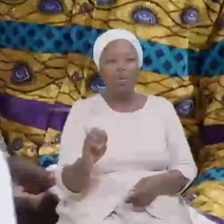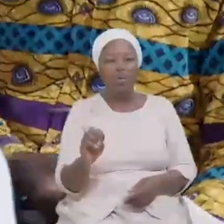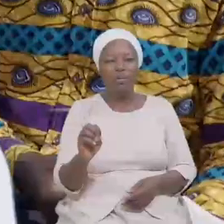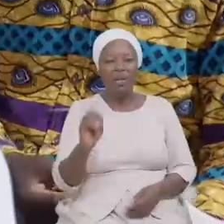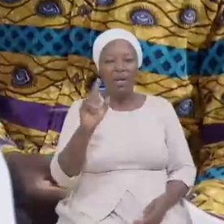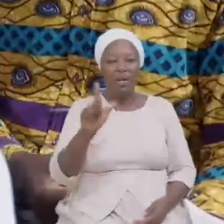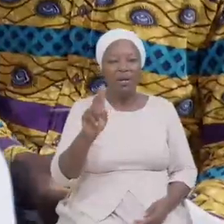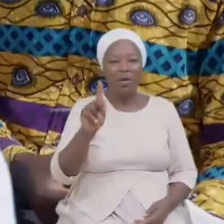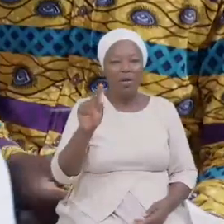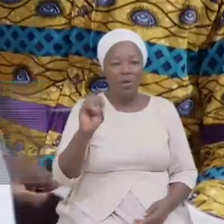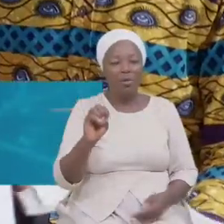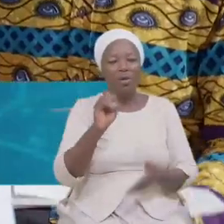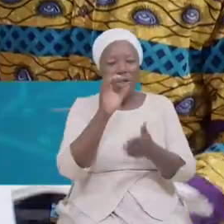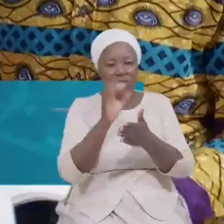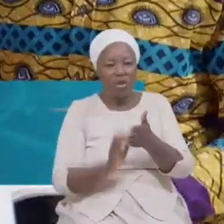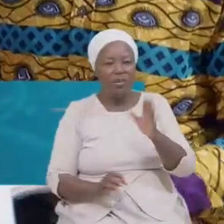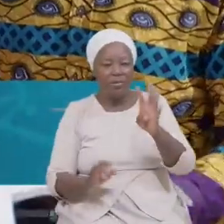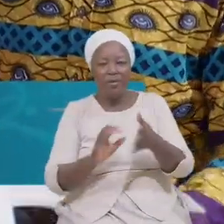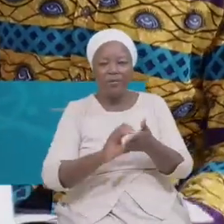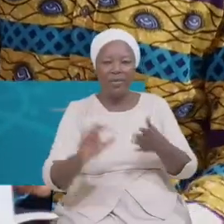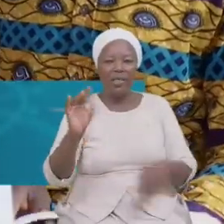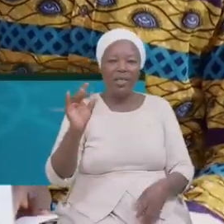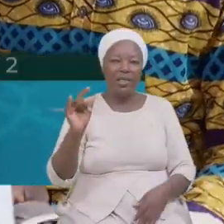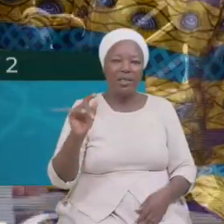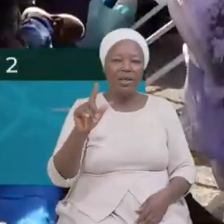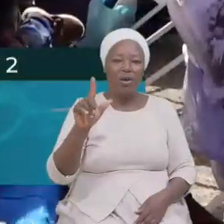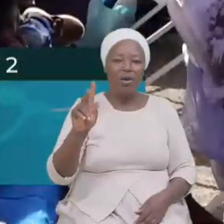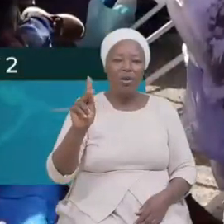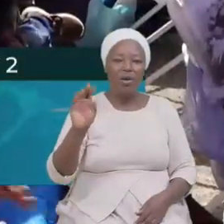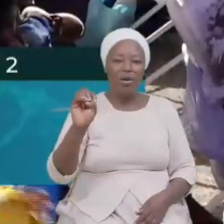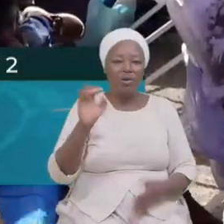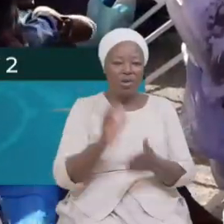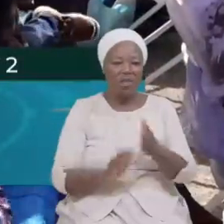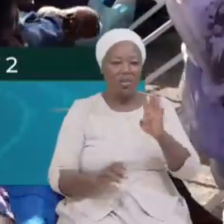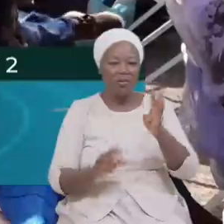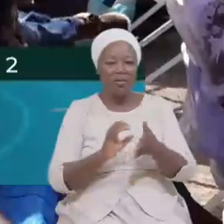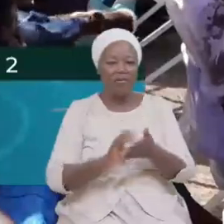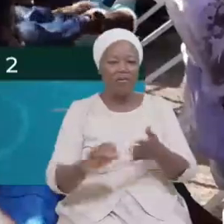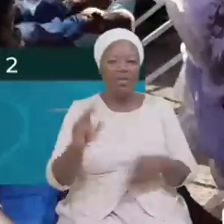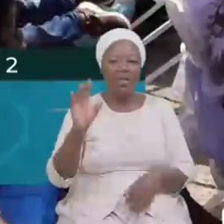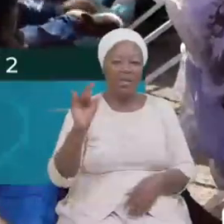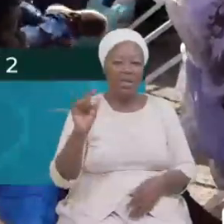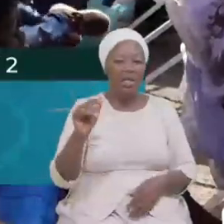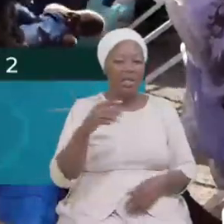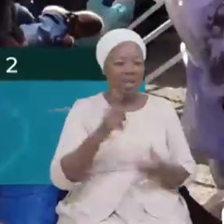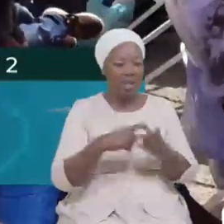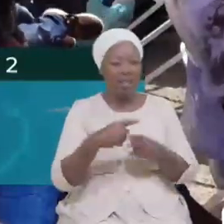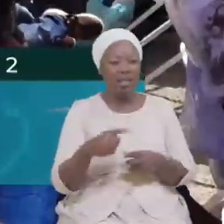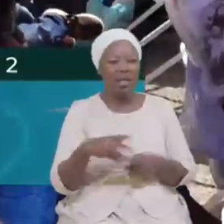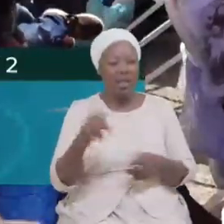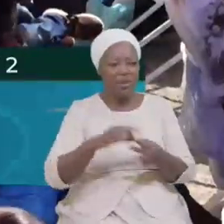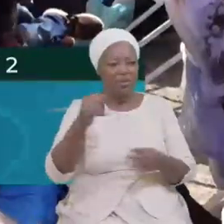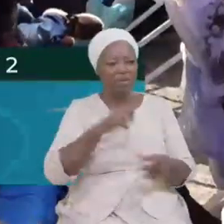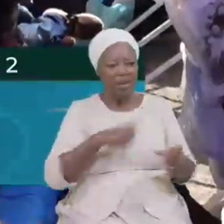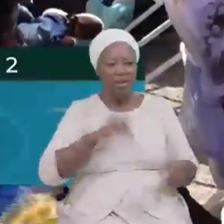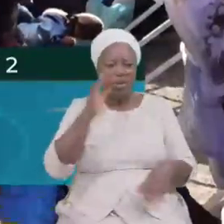verse 18. Luke chapter 4, we're looking at verse 18. It says, the Spirit of the Lord is upon